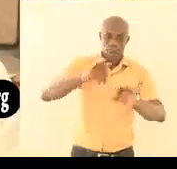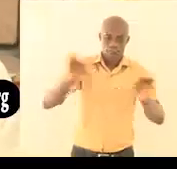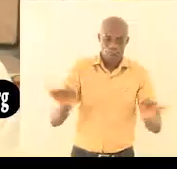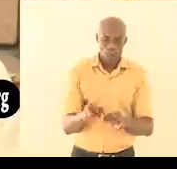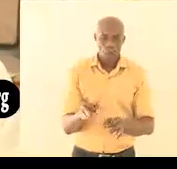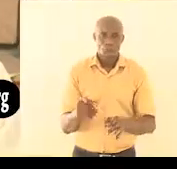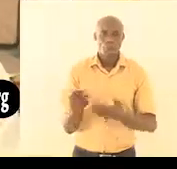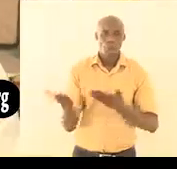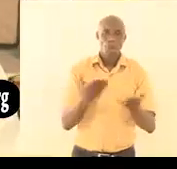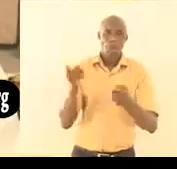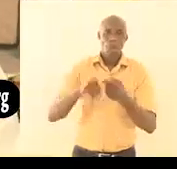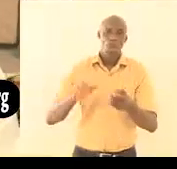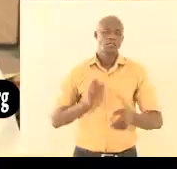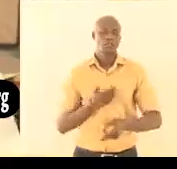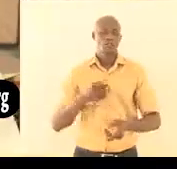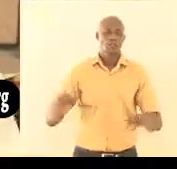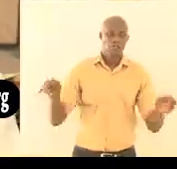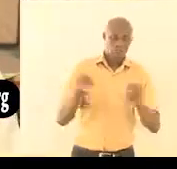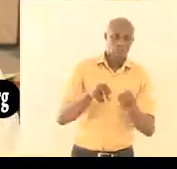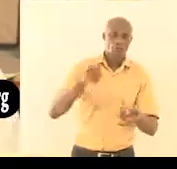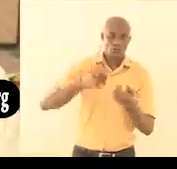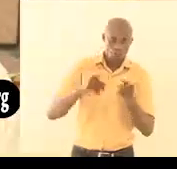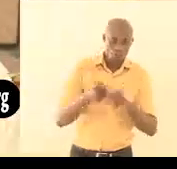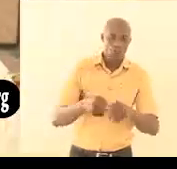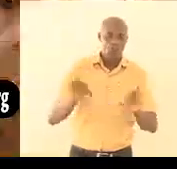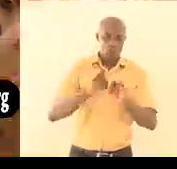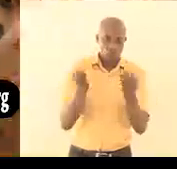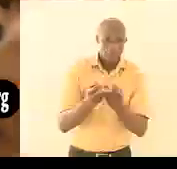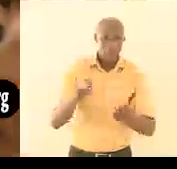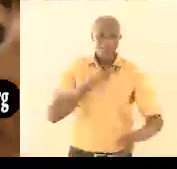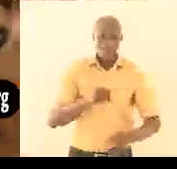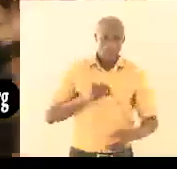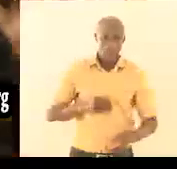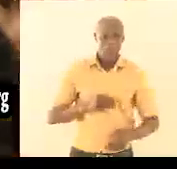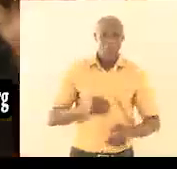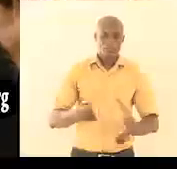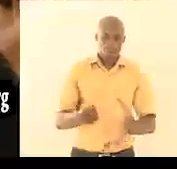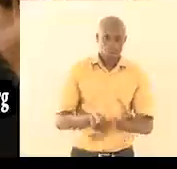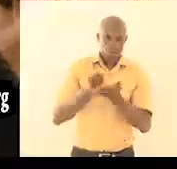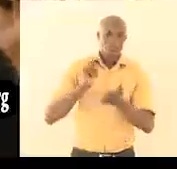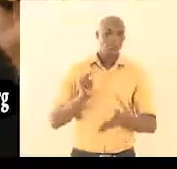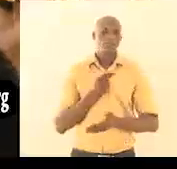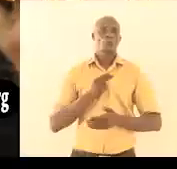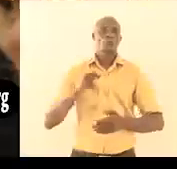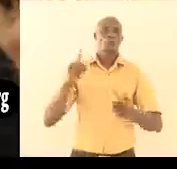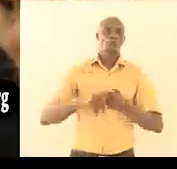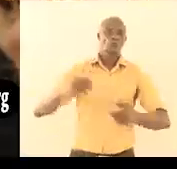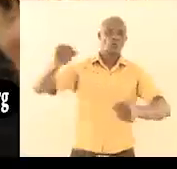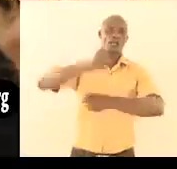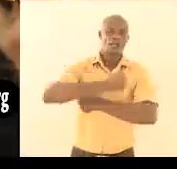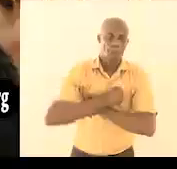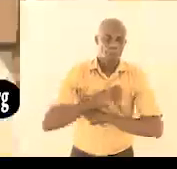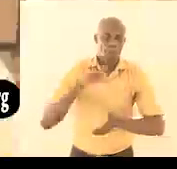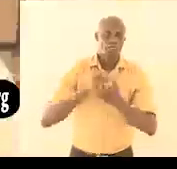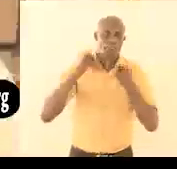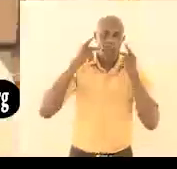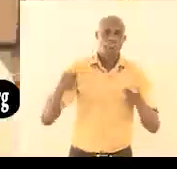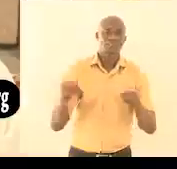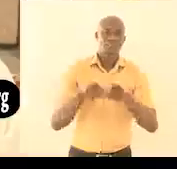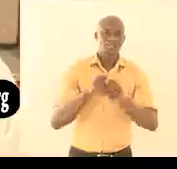to our neighbors and our friends and our family members. Lord, help us to embrace that peace today as a gift, but